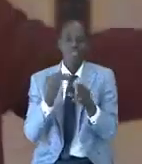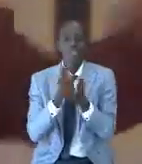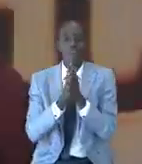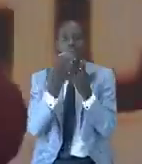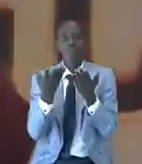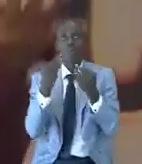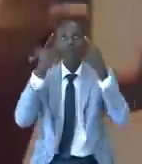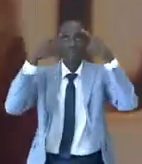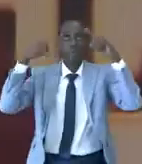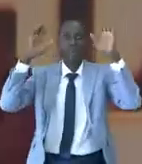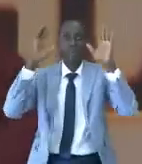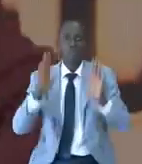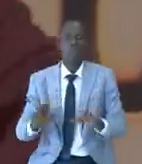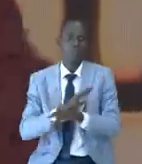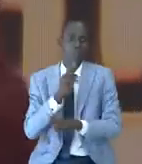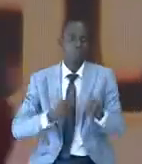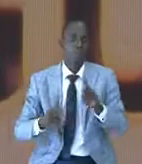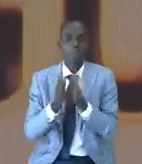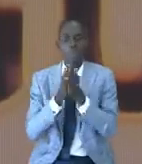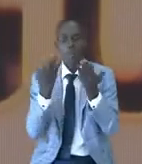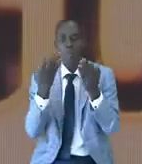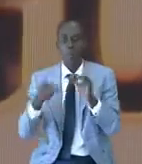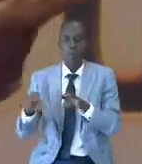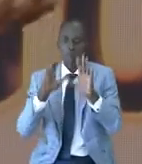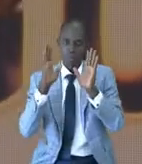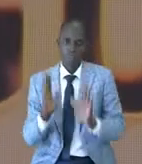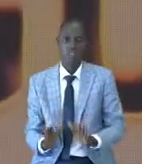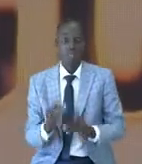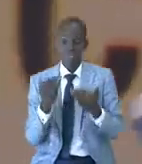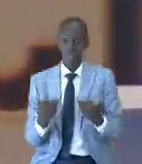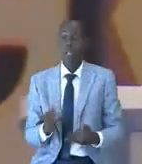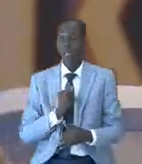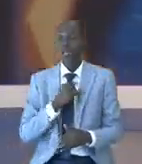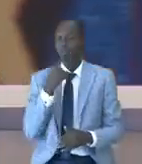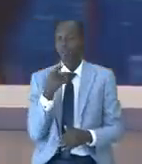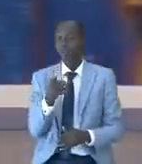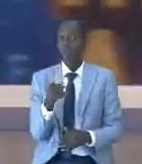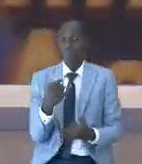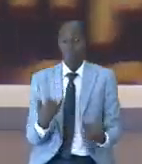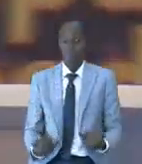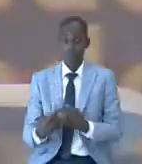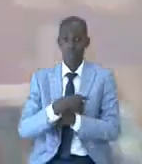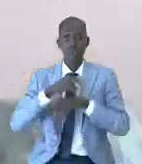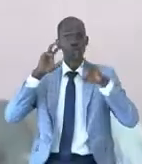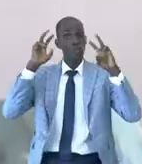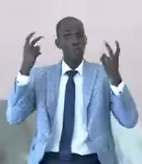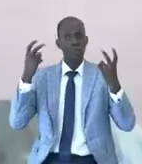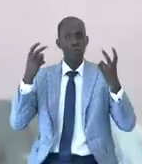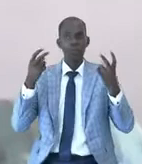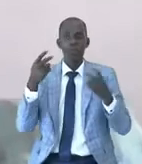achievers and the book of performers. Now, I told you, today we're talking about